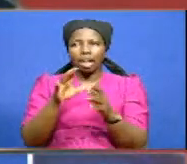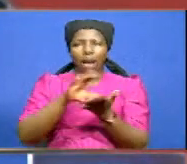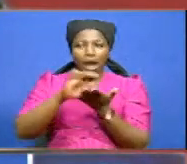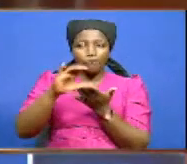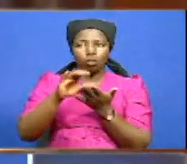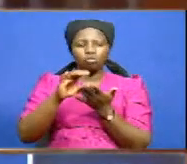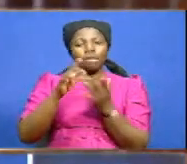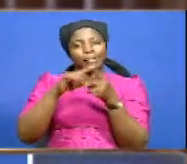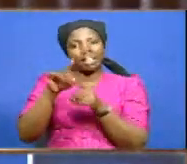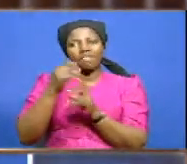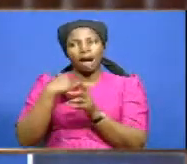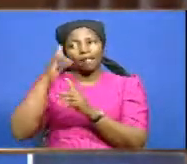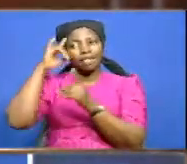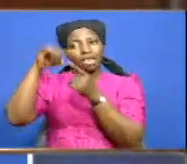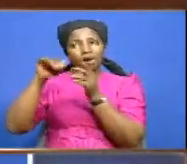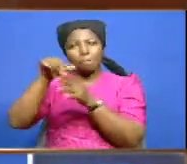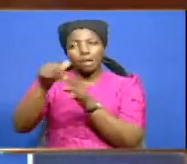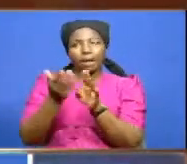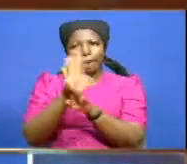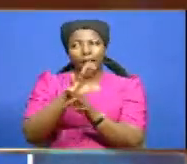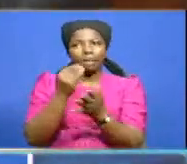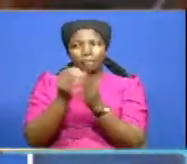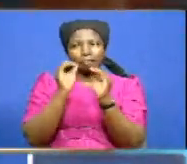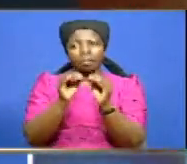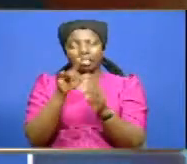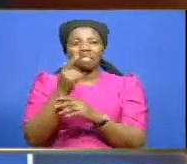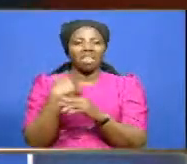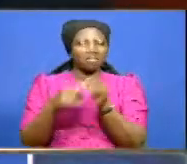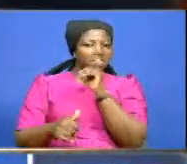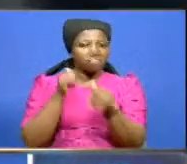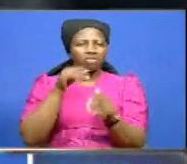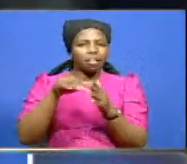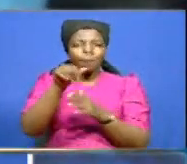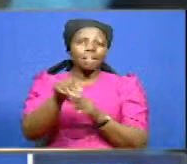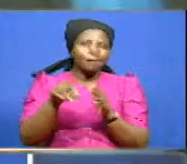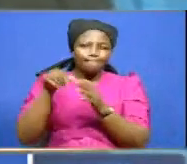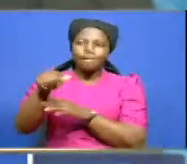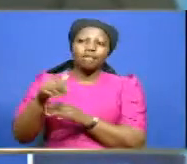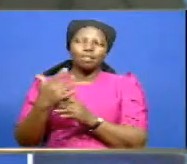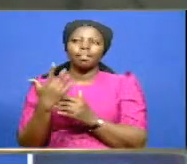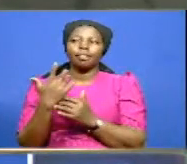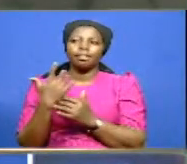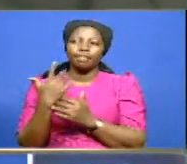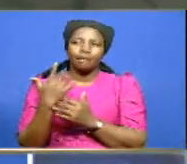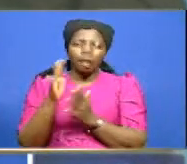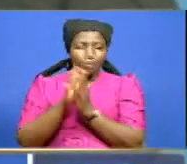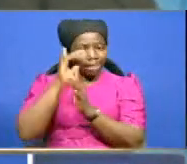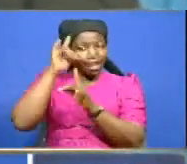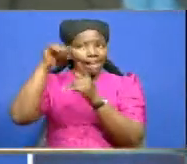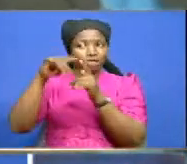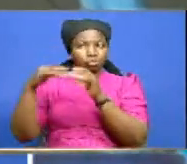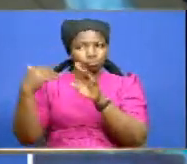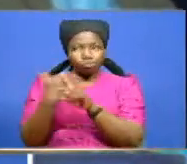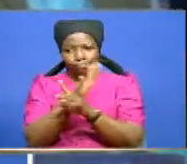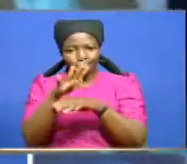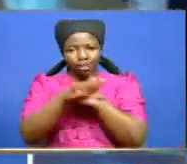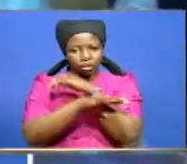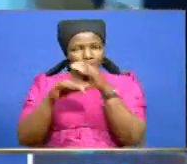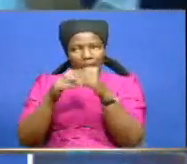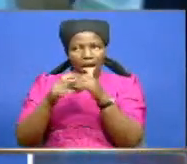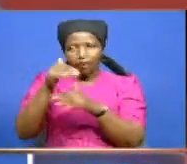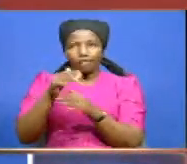refunding the money. Joseph Awich is accused of severely defaulting on his payment with an intention to defraud after issuing 2